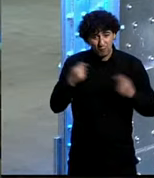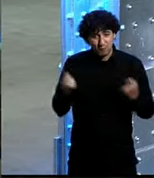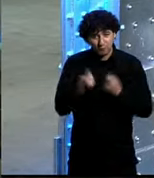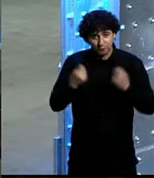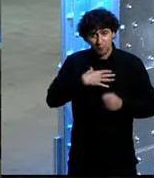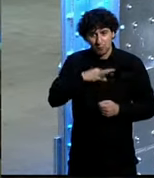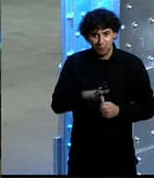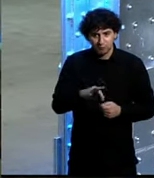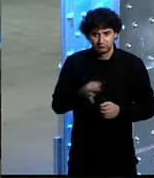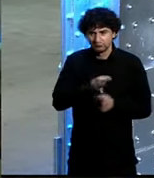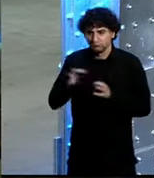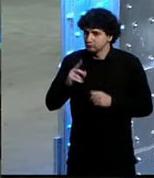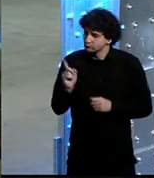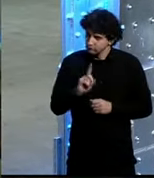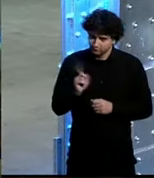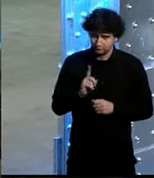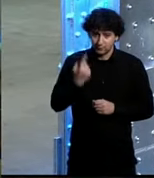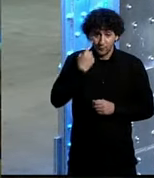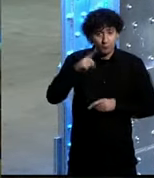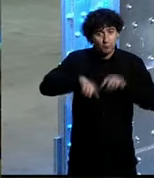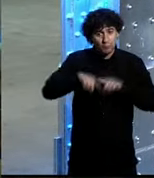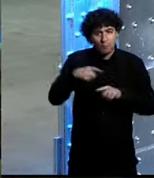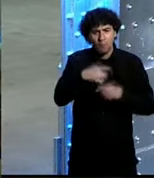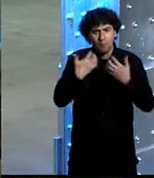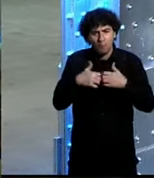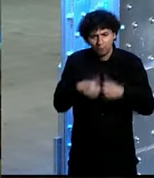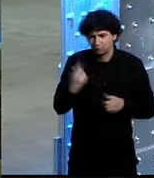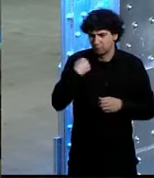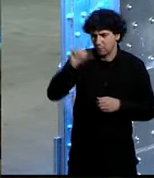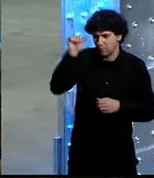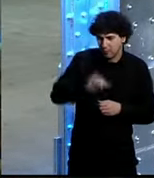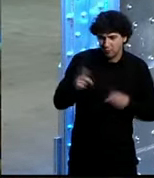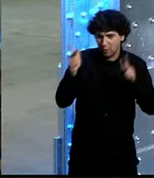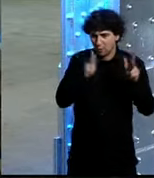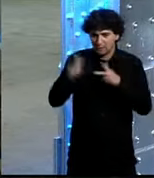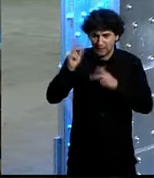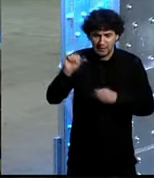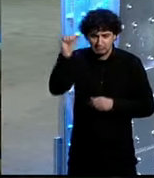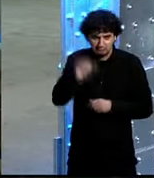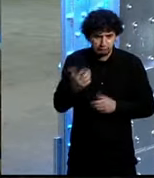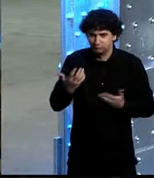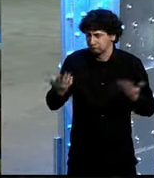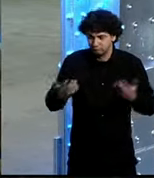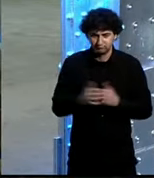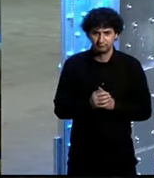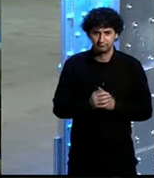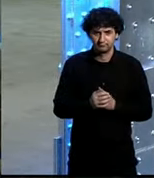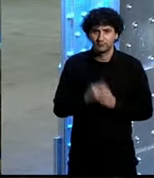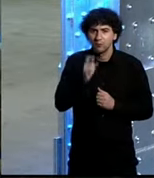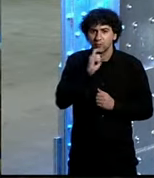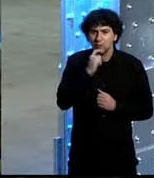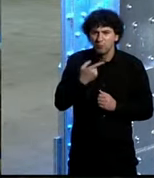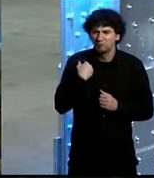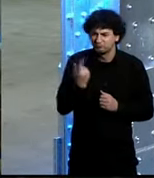Like I said, the success of our success can be capitalized, and this is something we were really concerned about.